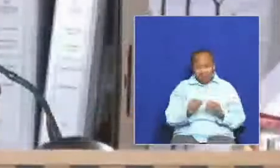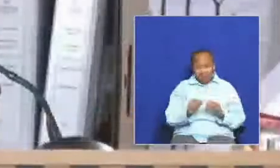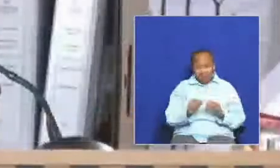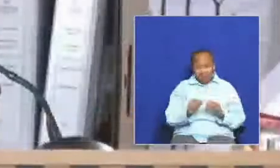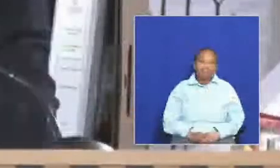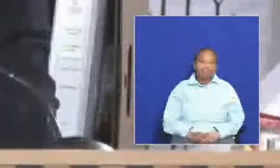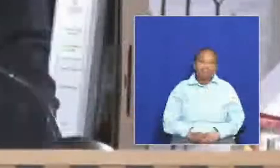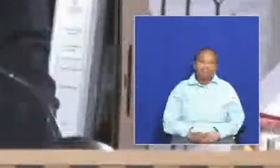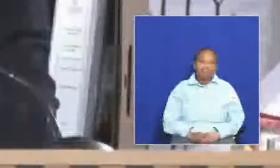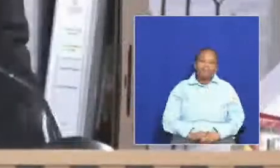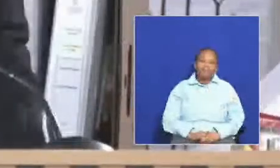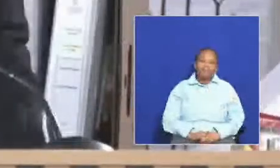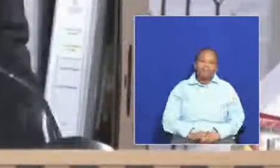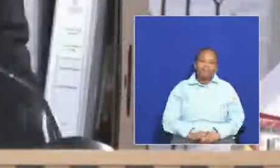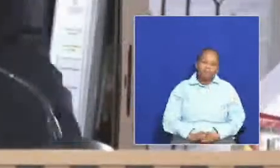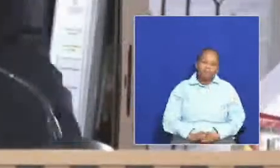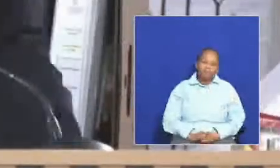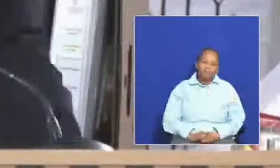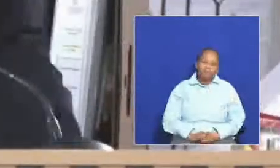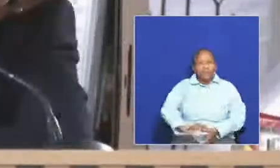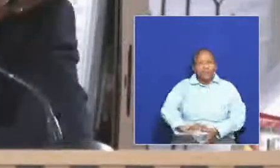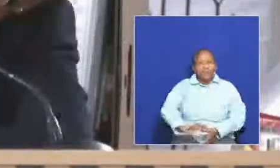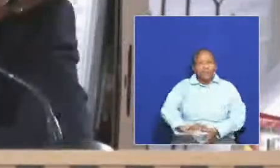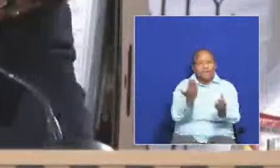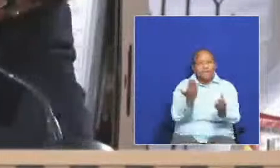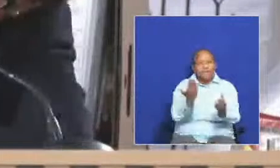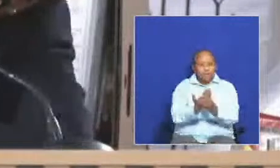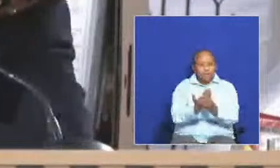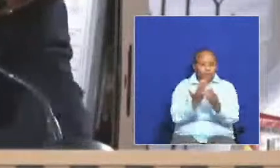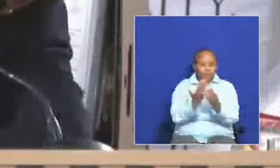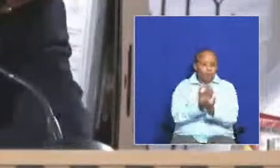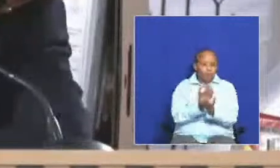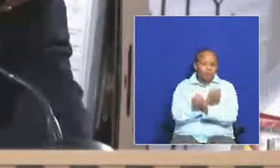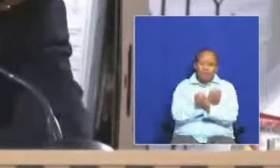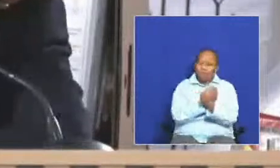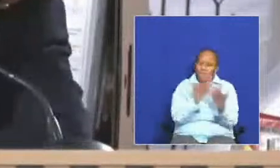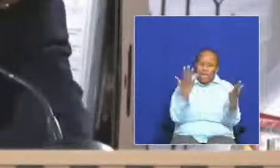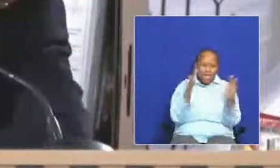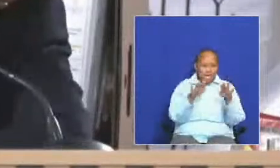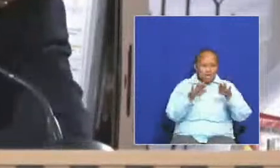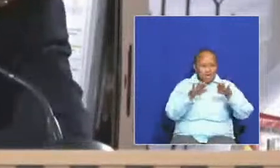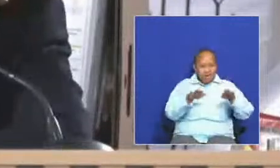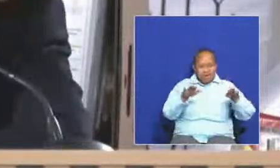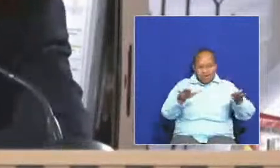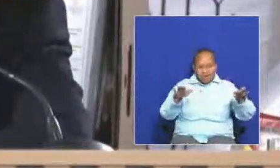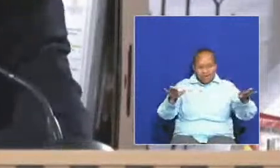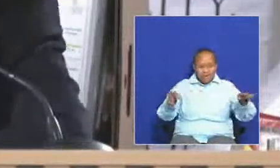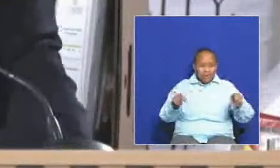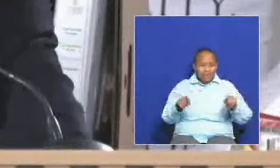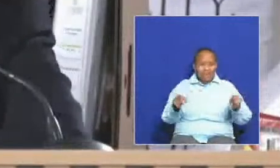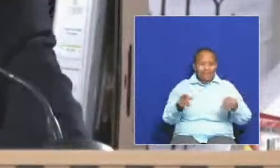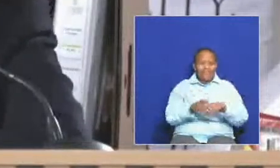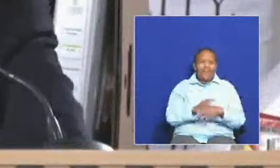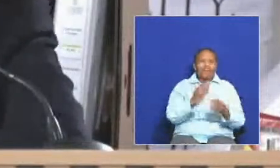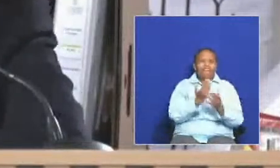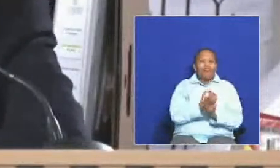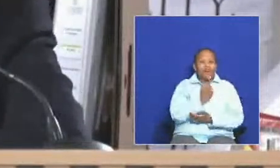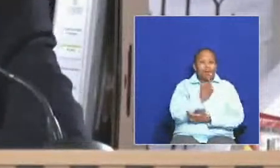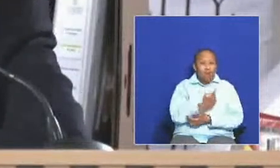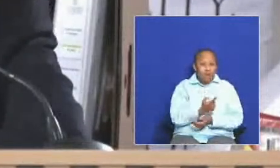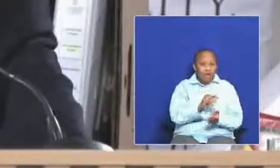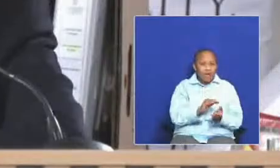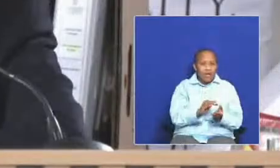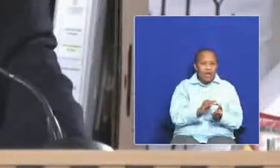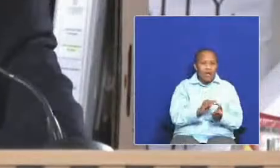there are so many file ones here. I'm going to try and describe. File 1, exhibit bundle, additional chats.